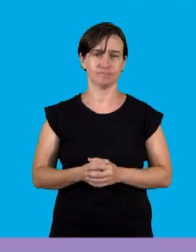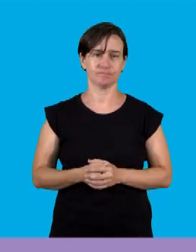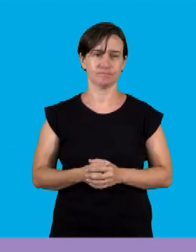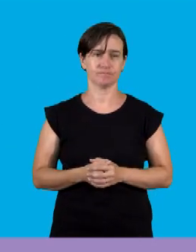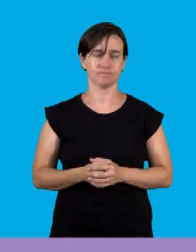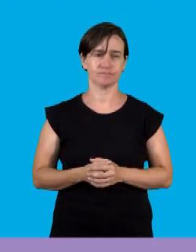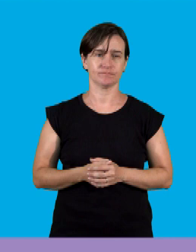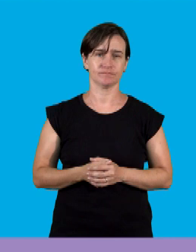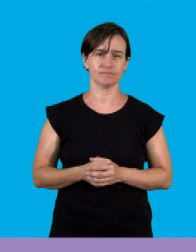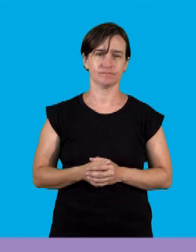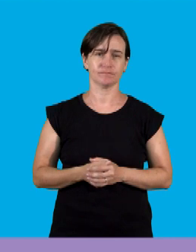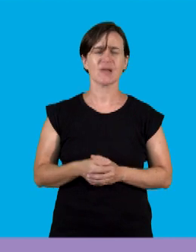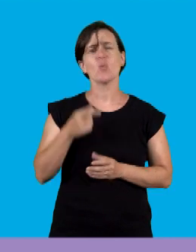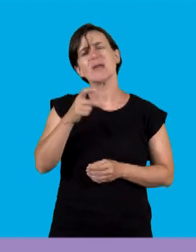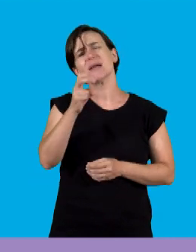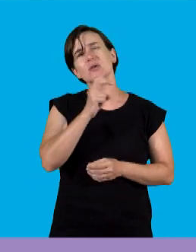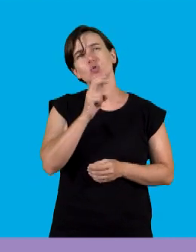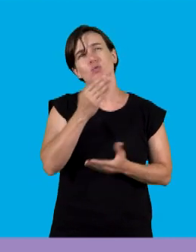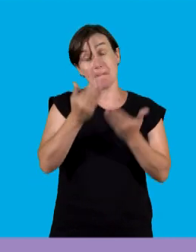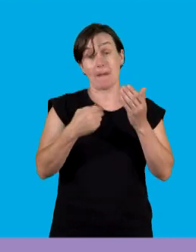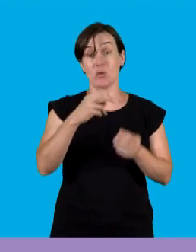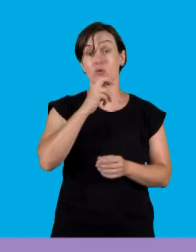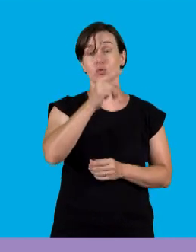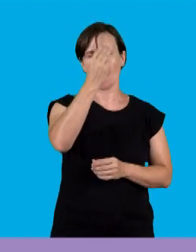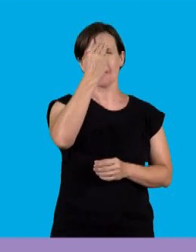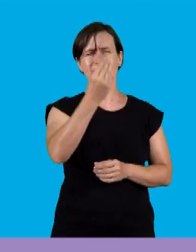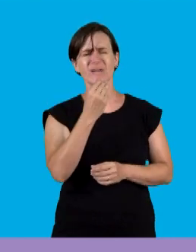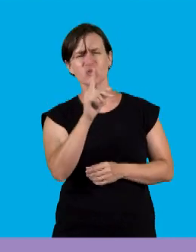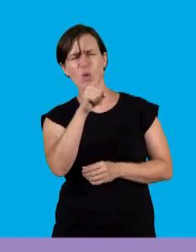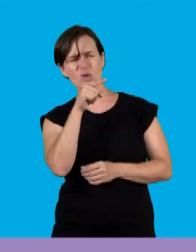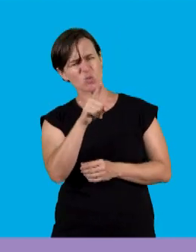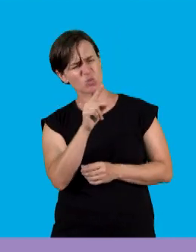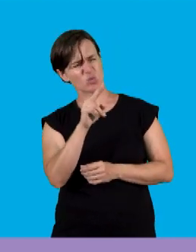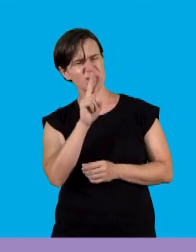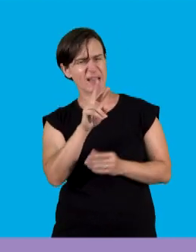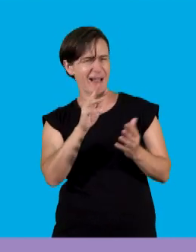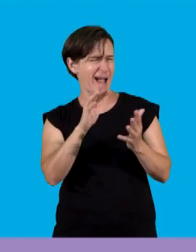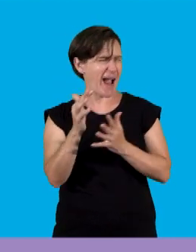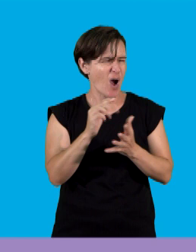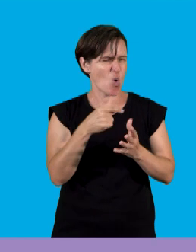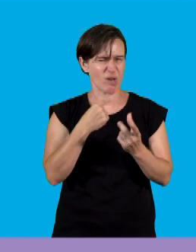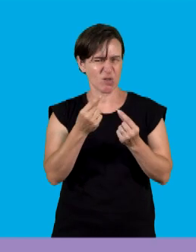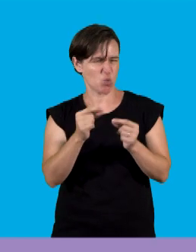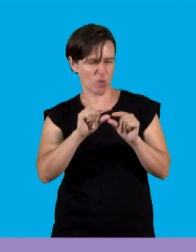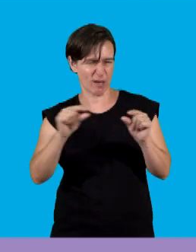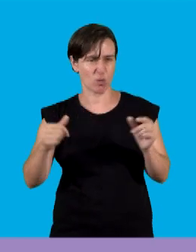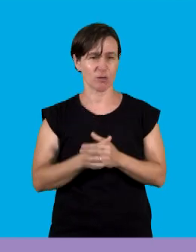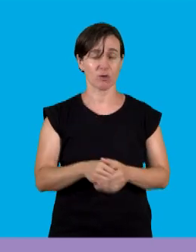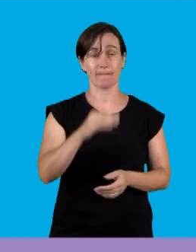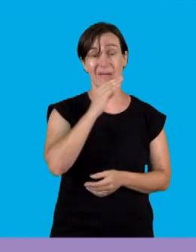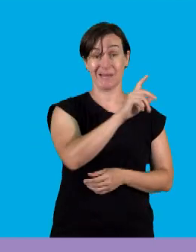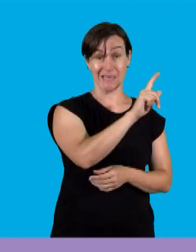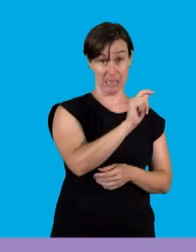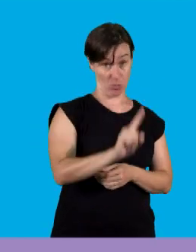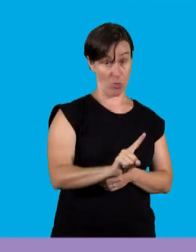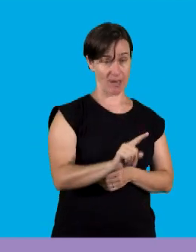So as we are going to add or subtract a constant, let's use the first term just to figure out what is happening here. So that is